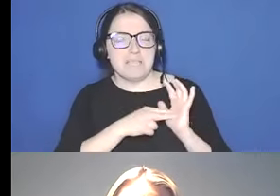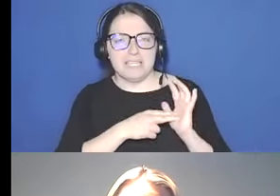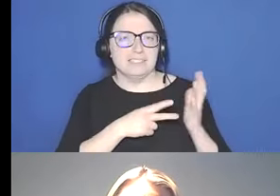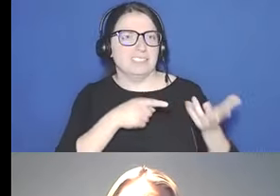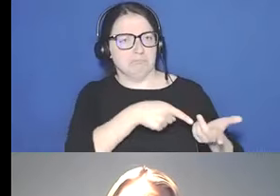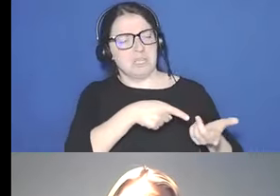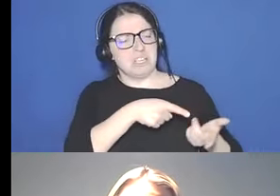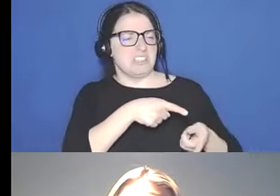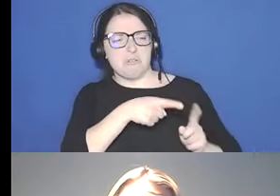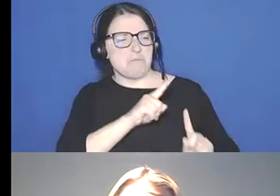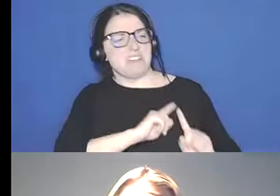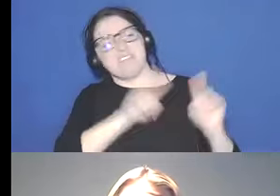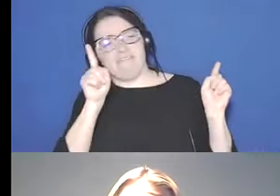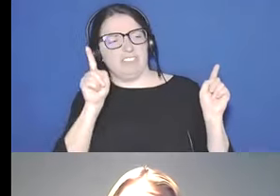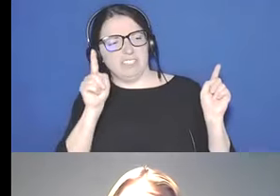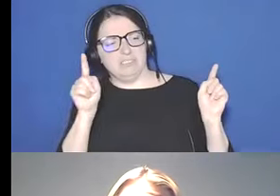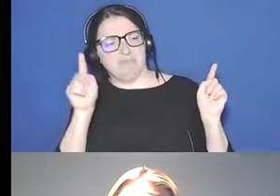anyone else.